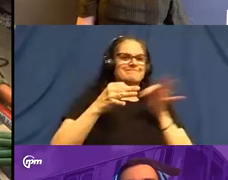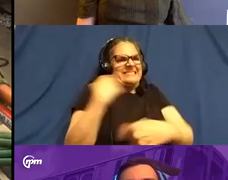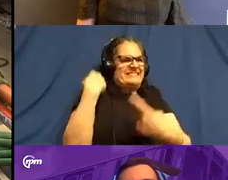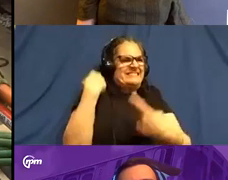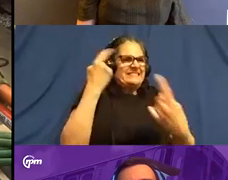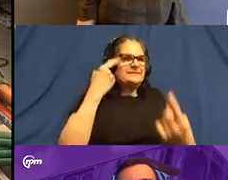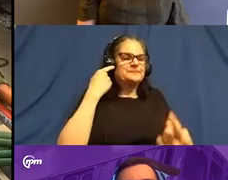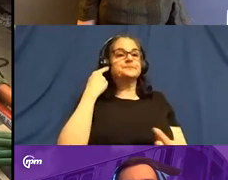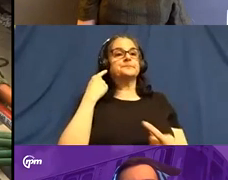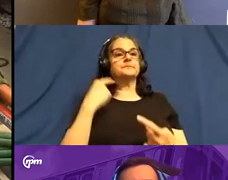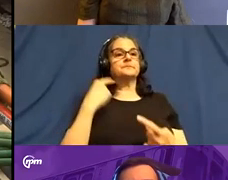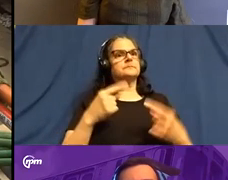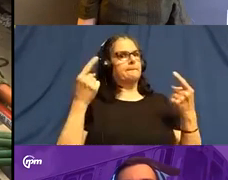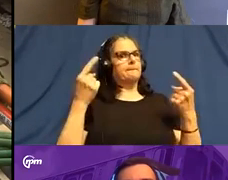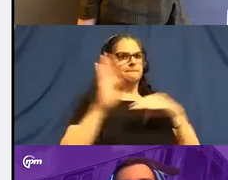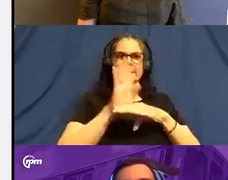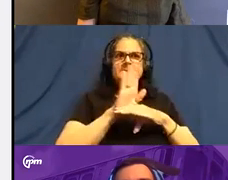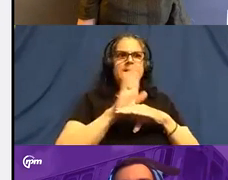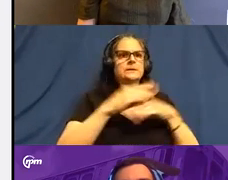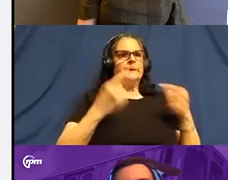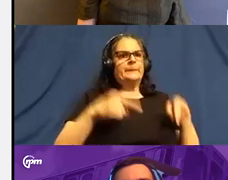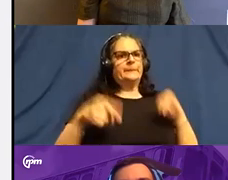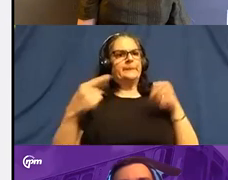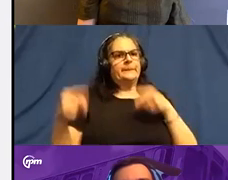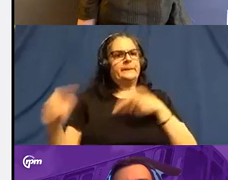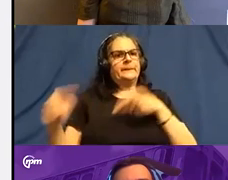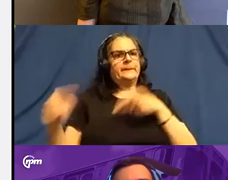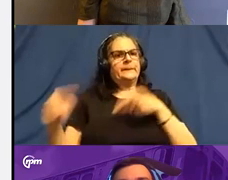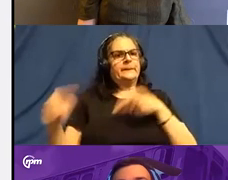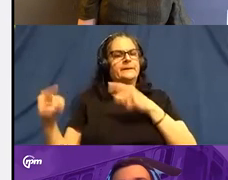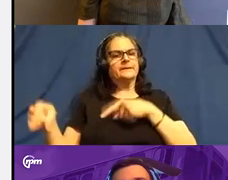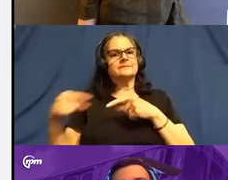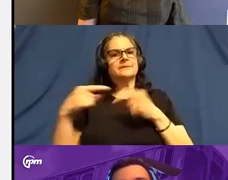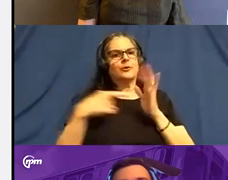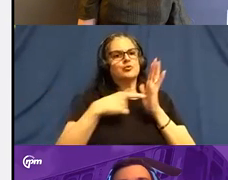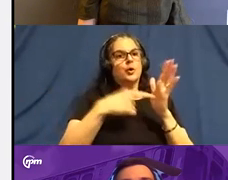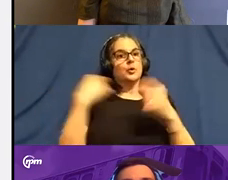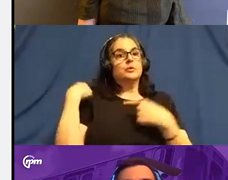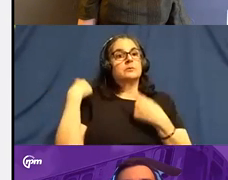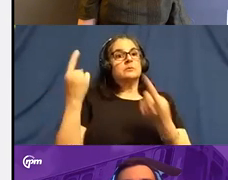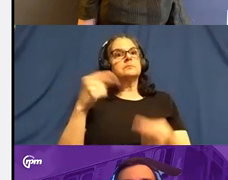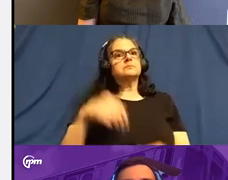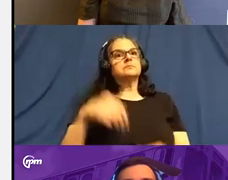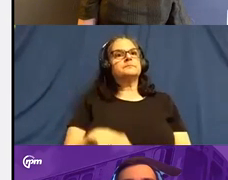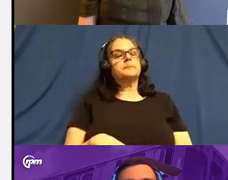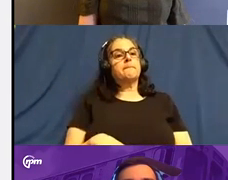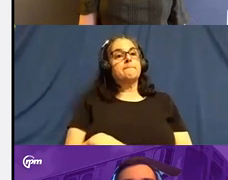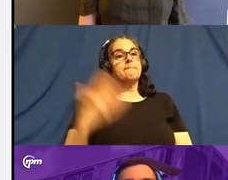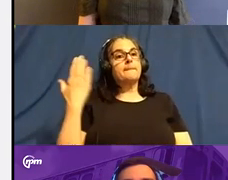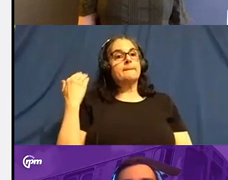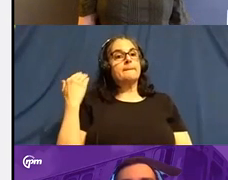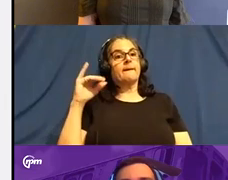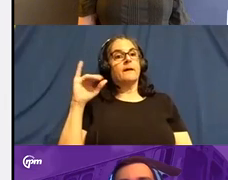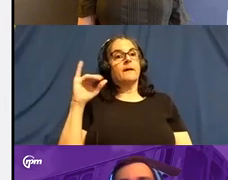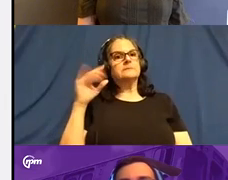is going on. We can move to the next slide to go through some of the work that's been done. As Chris noted, back in June, we